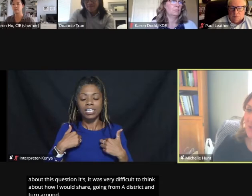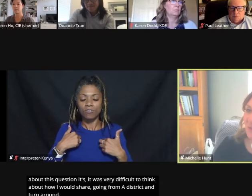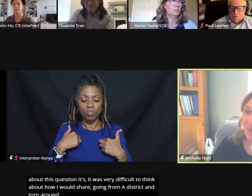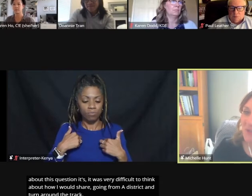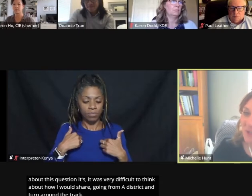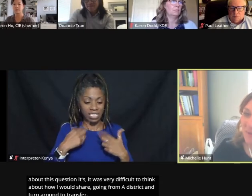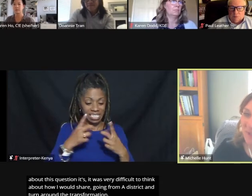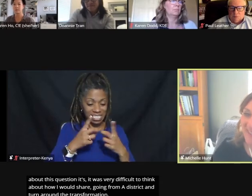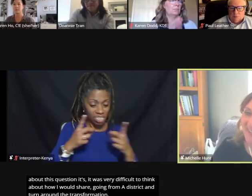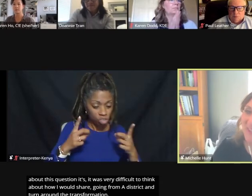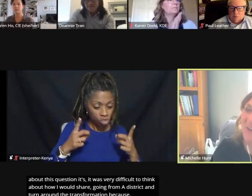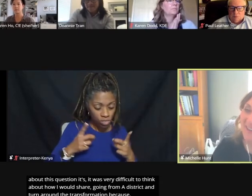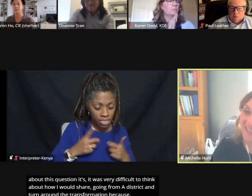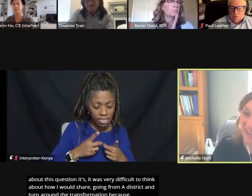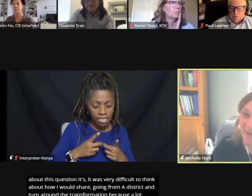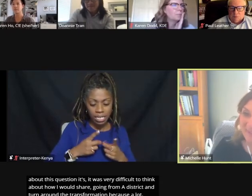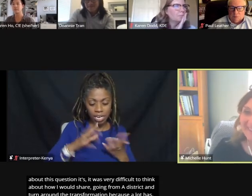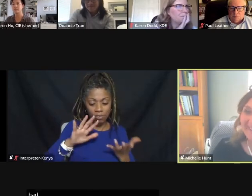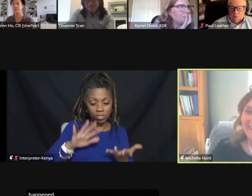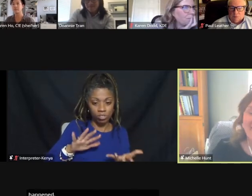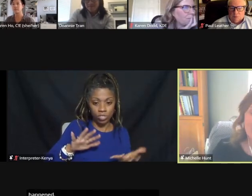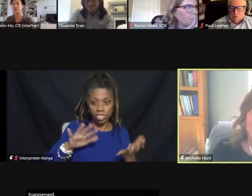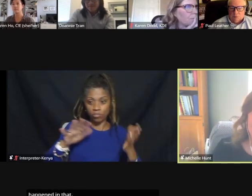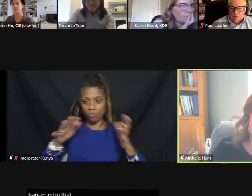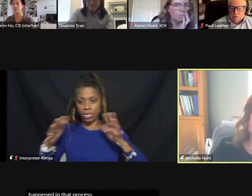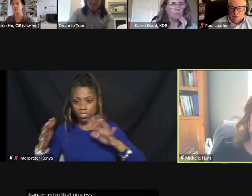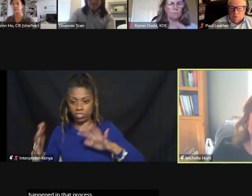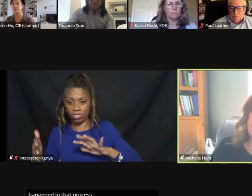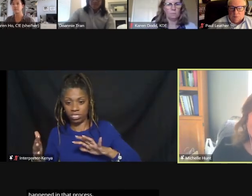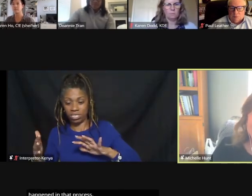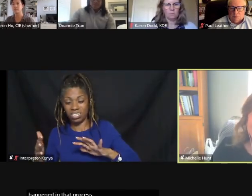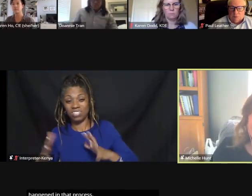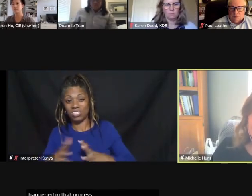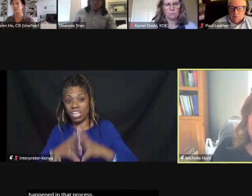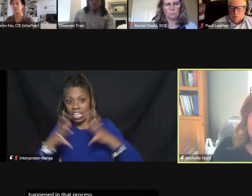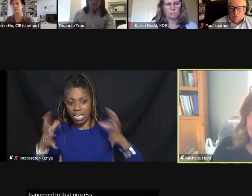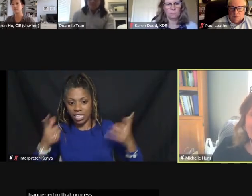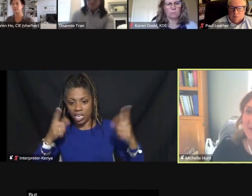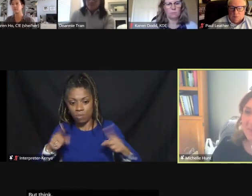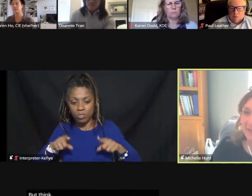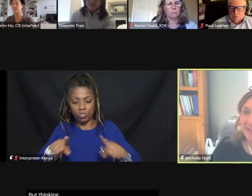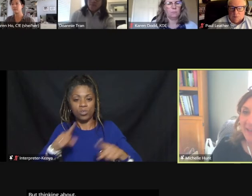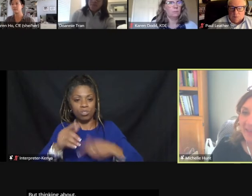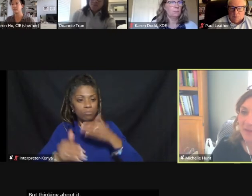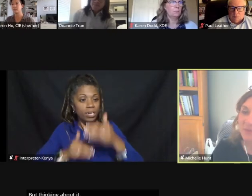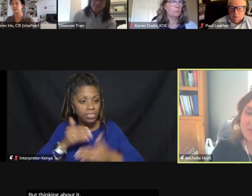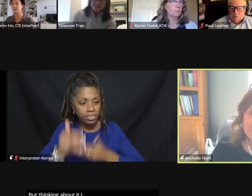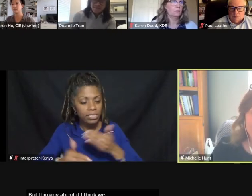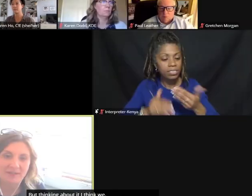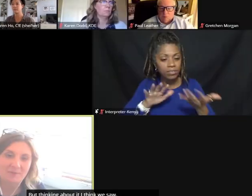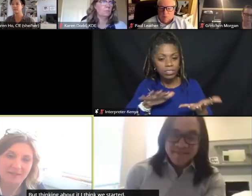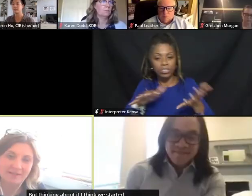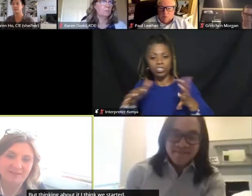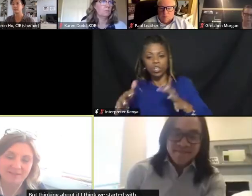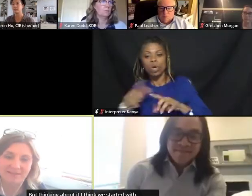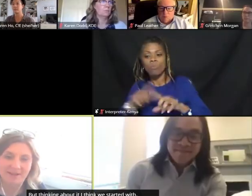to transformation, because a lot has happened in that process. But thinking about it, I think we started with just an